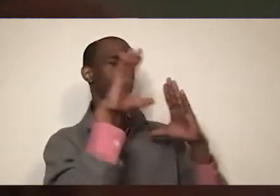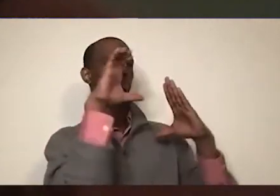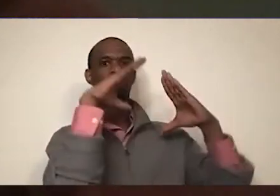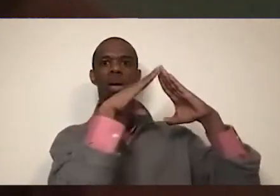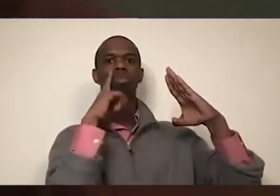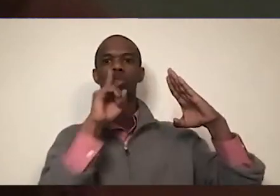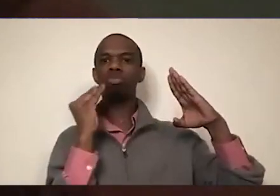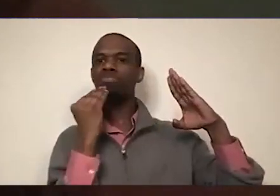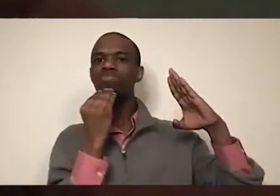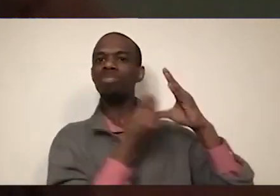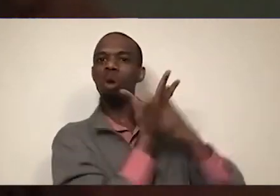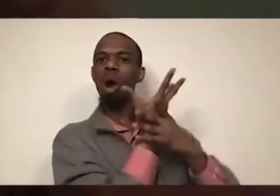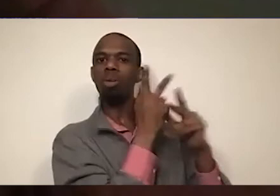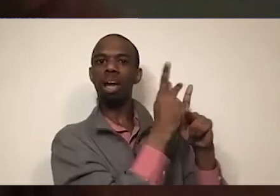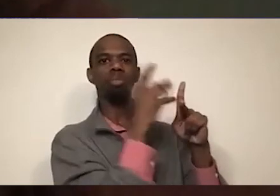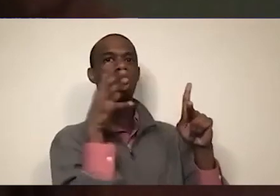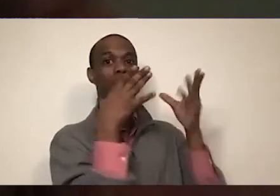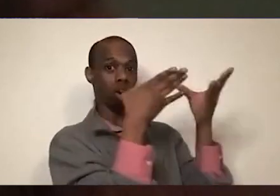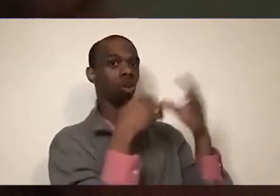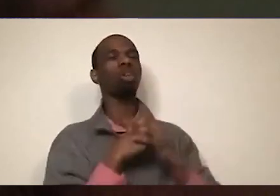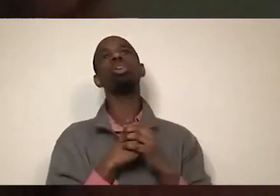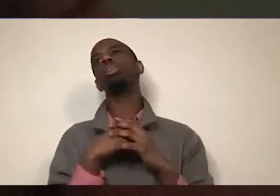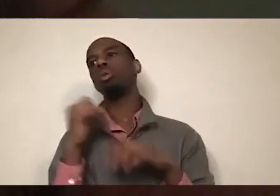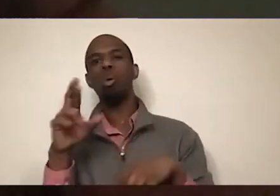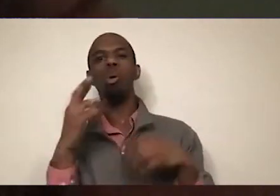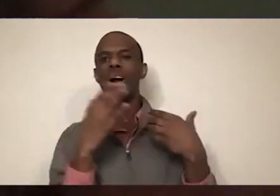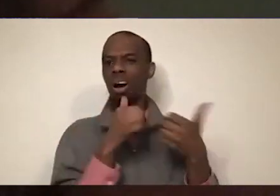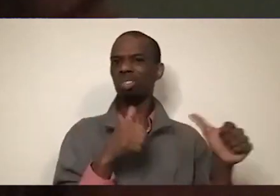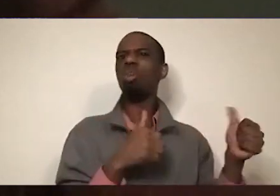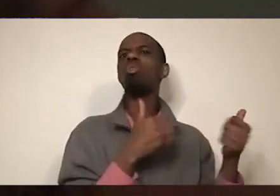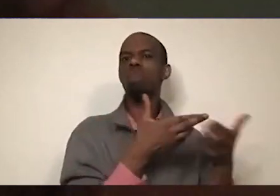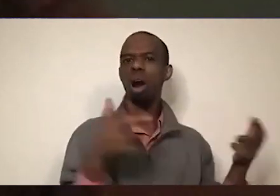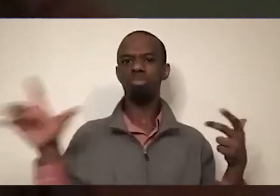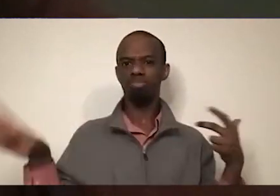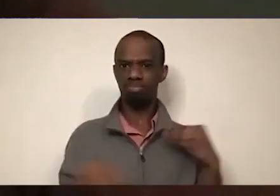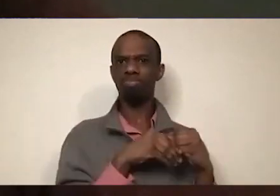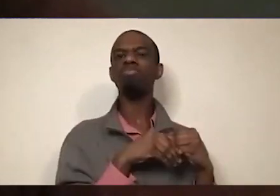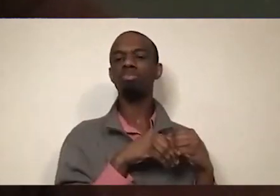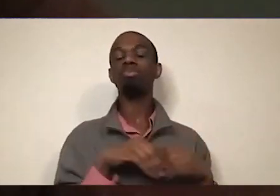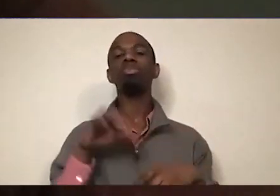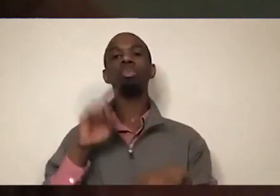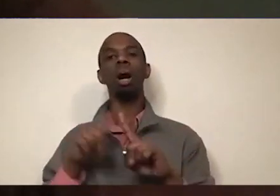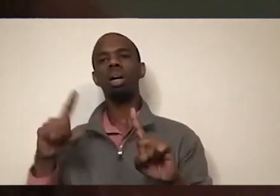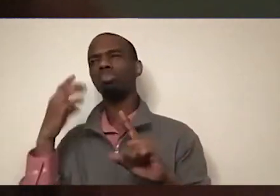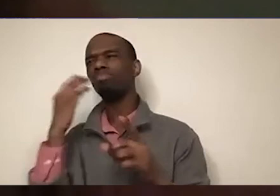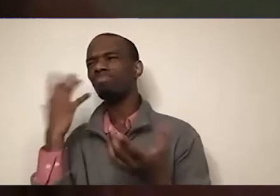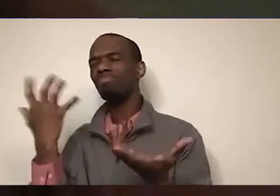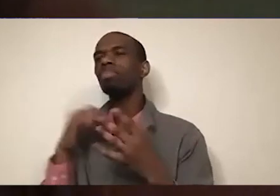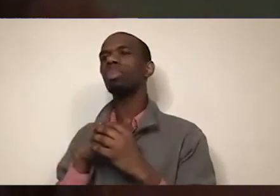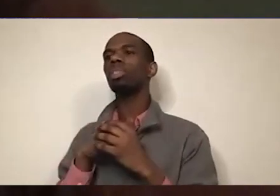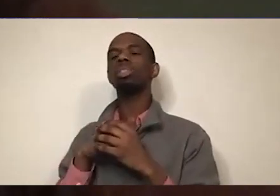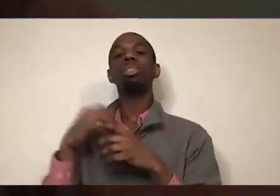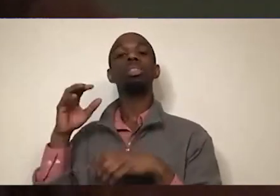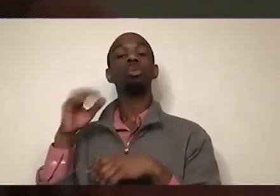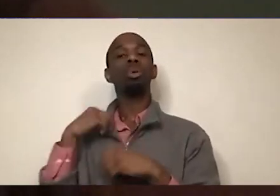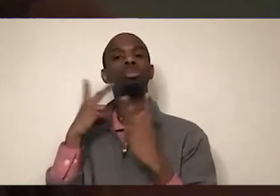which is just not a method of learning in our school systems today, our public school systems. I could go on and on